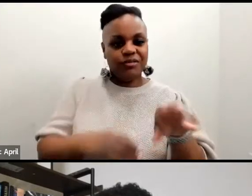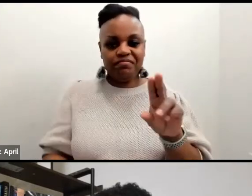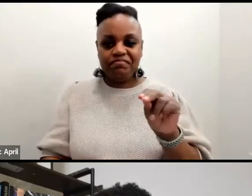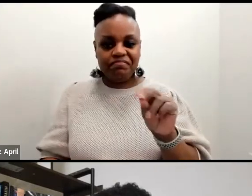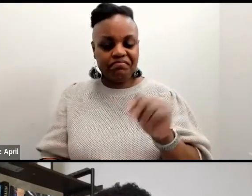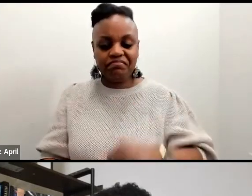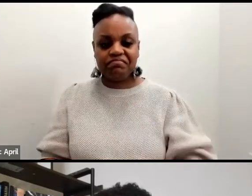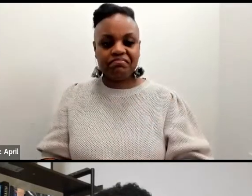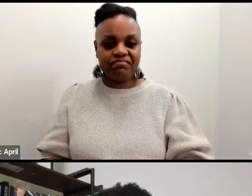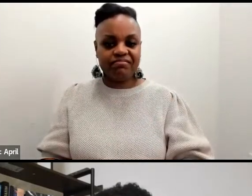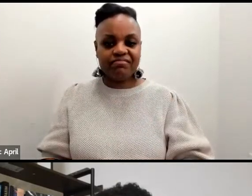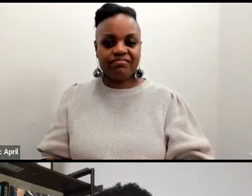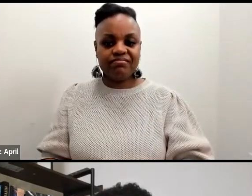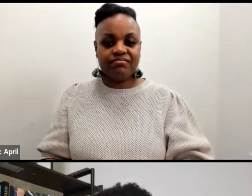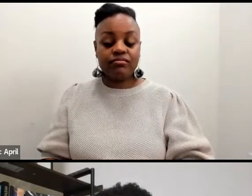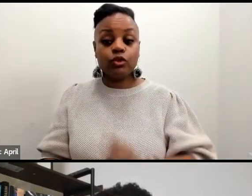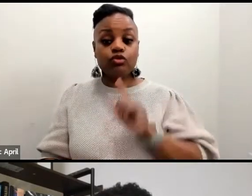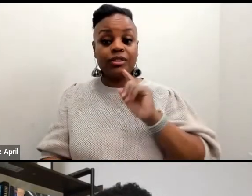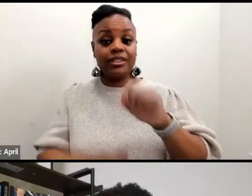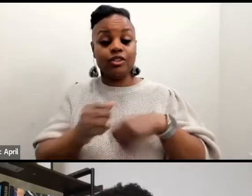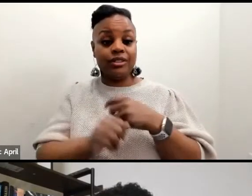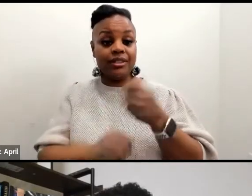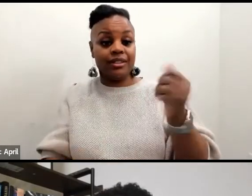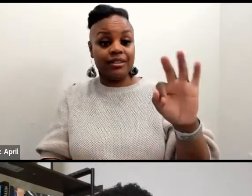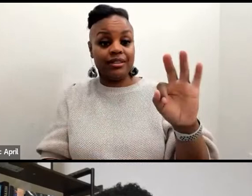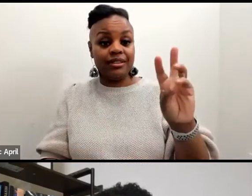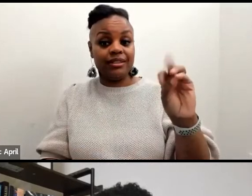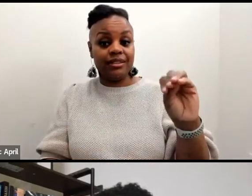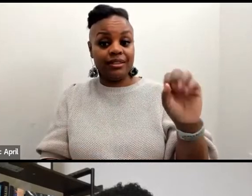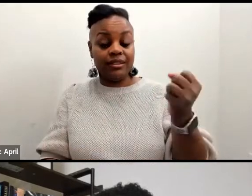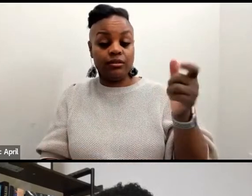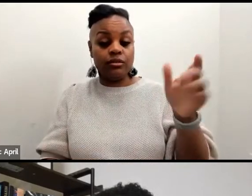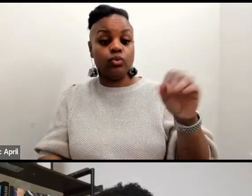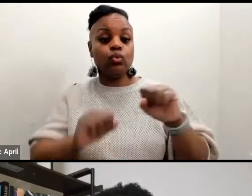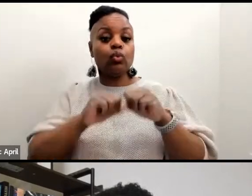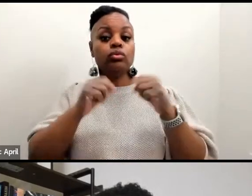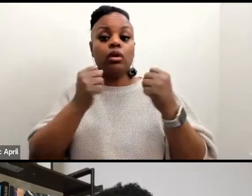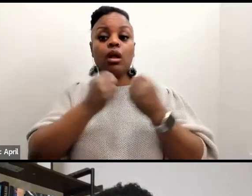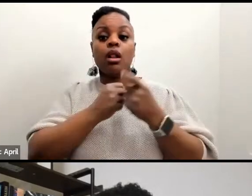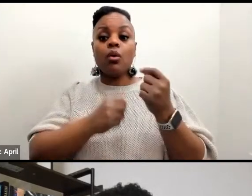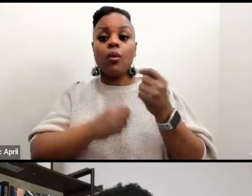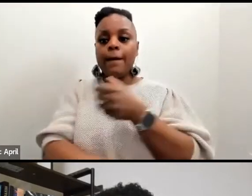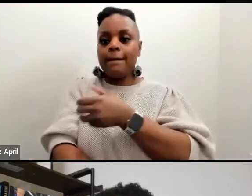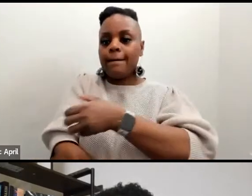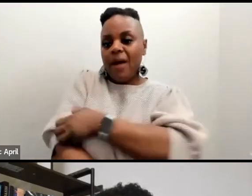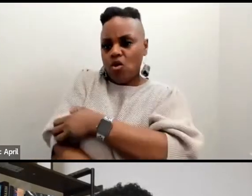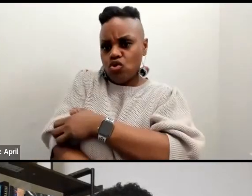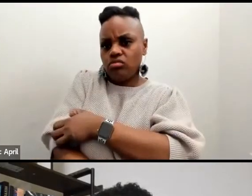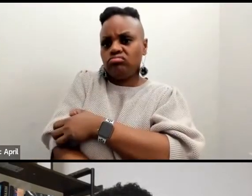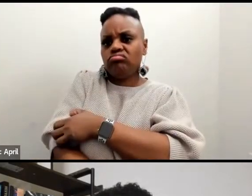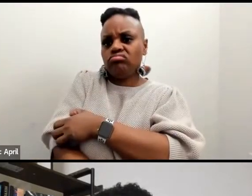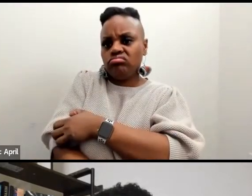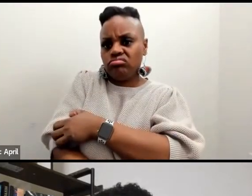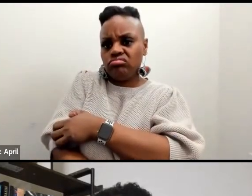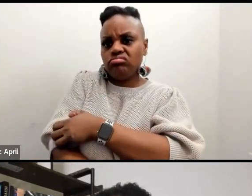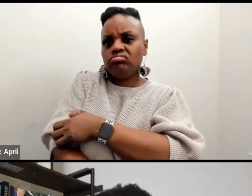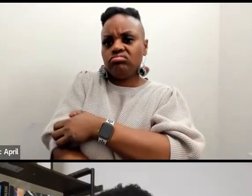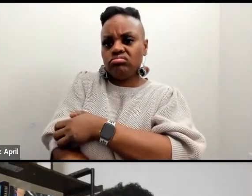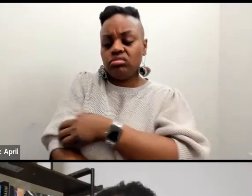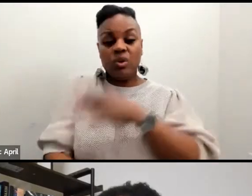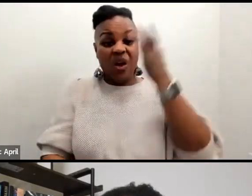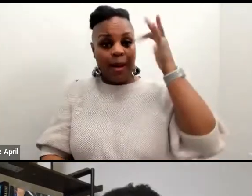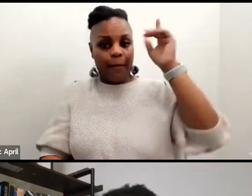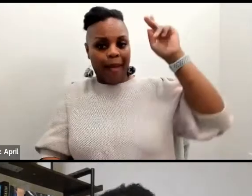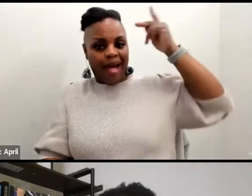or the National Democratic Party of Mubarak. But many times this was carried out by propagating a very fluid definition of nationalism. And the Brotherhood